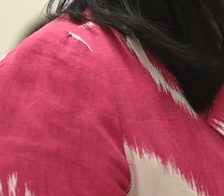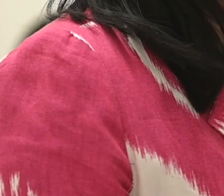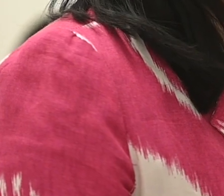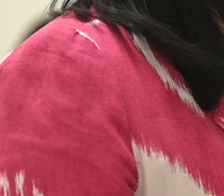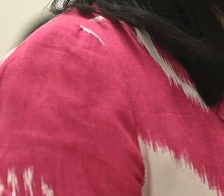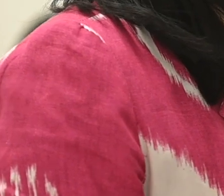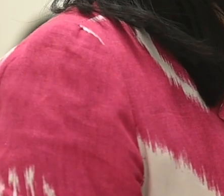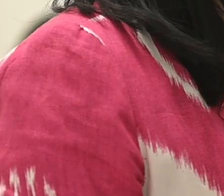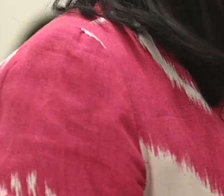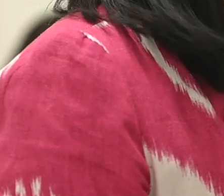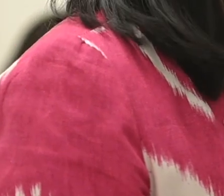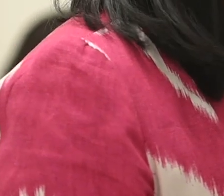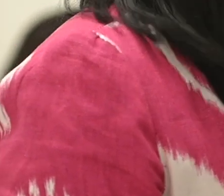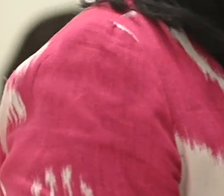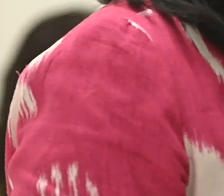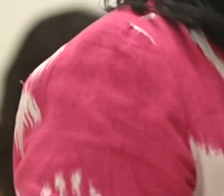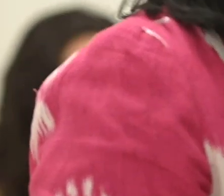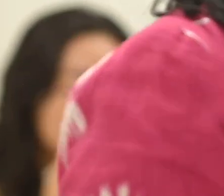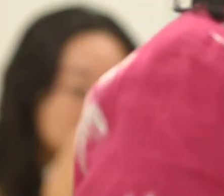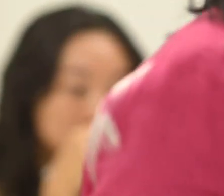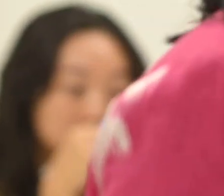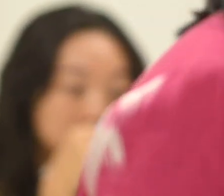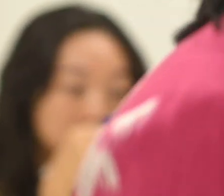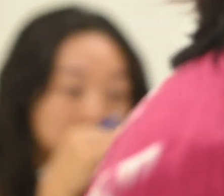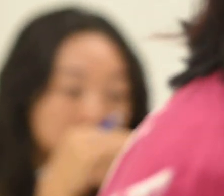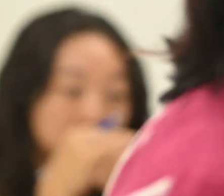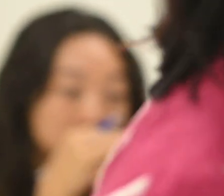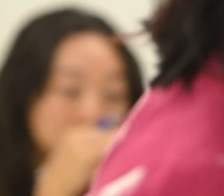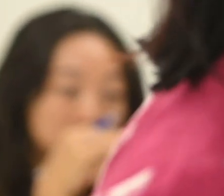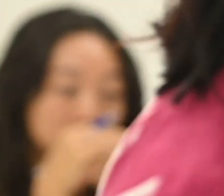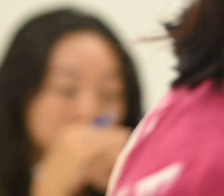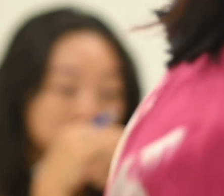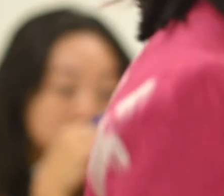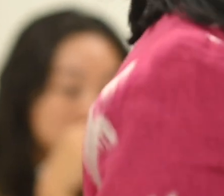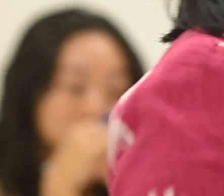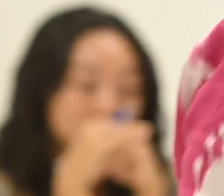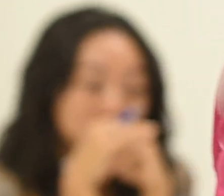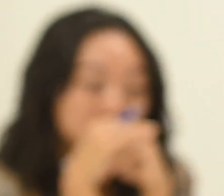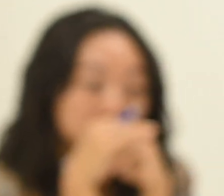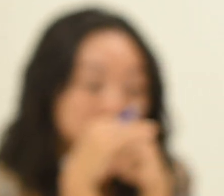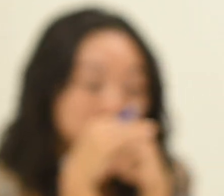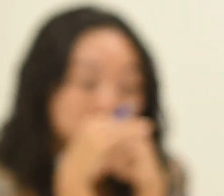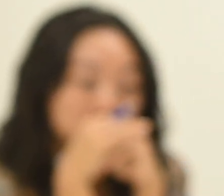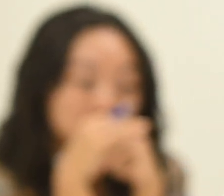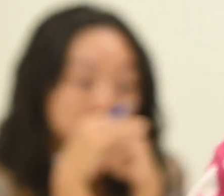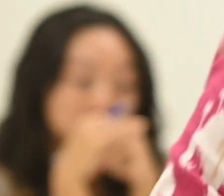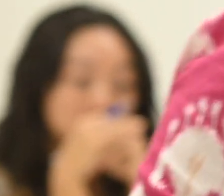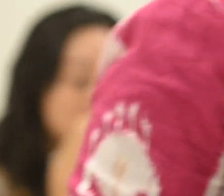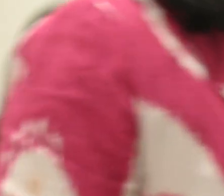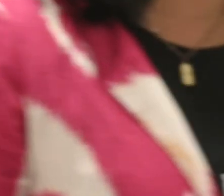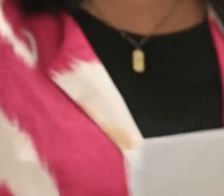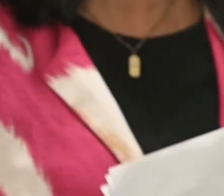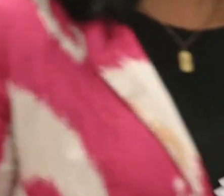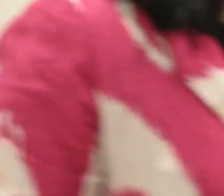framework for some. And trust me, I've sat in rooms with executive directors who have looked at me and said, please don't talk about this framework